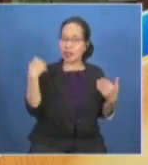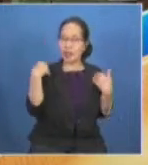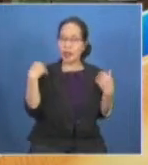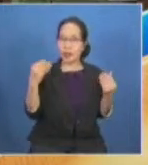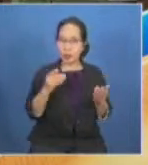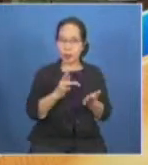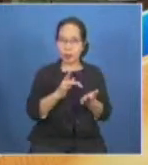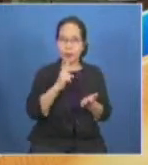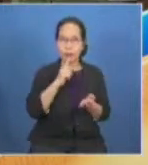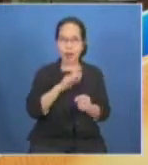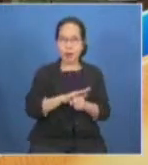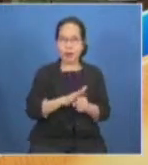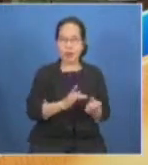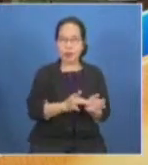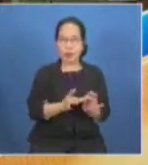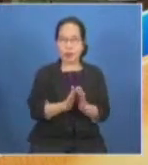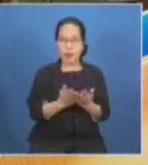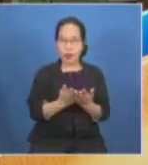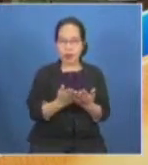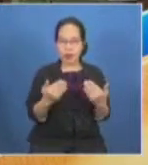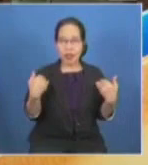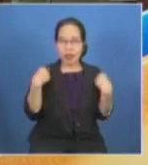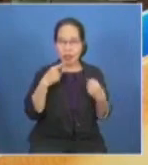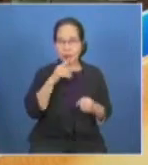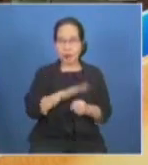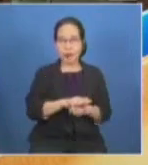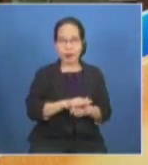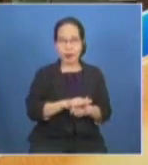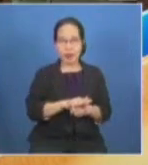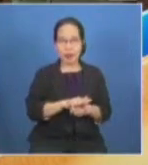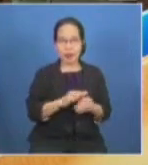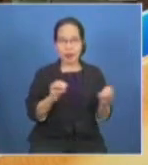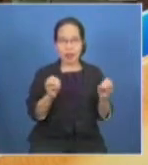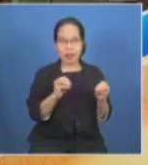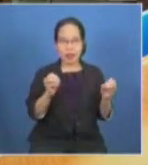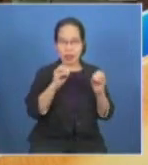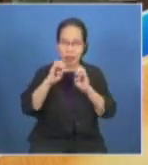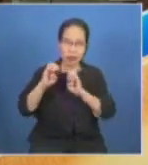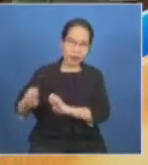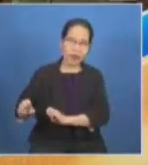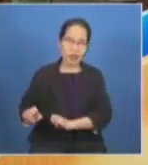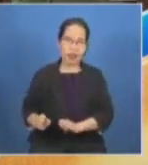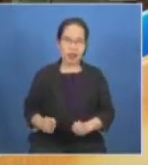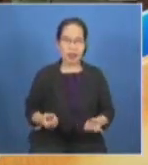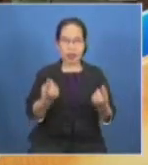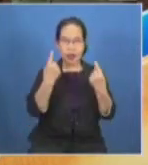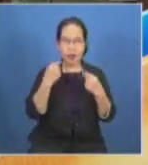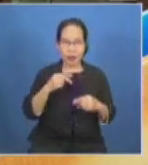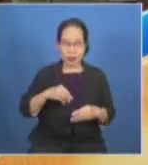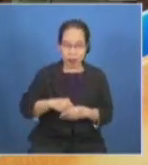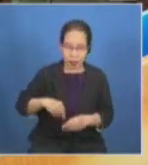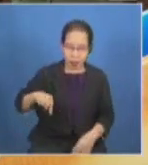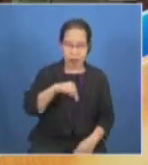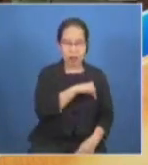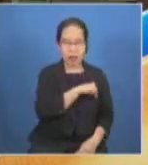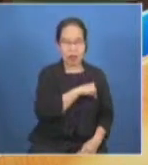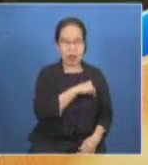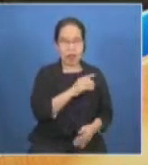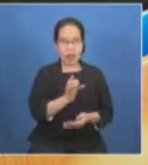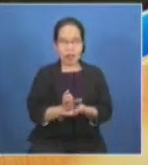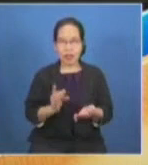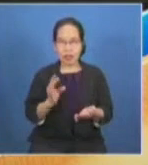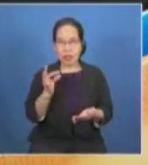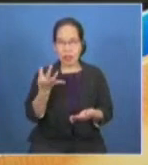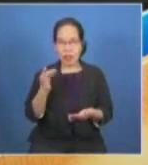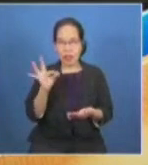the Bible has a promise that there is no evil that will befall us. Let us read that